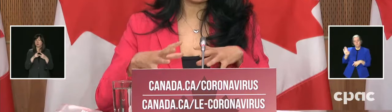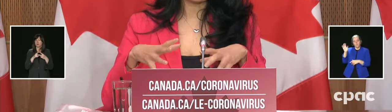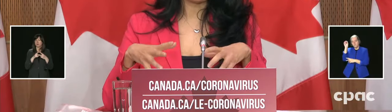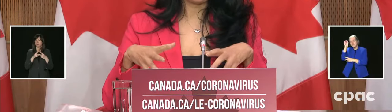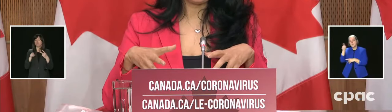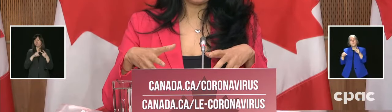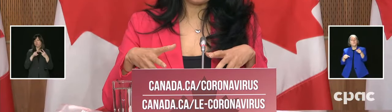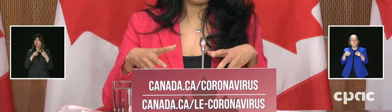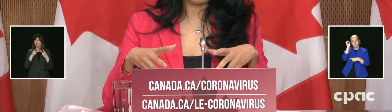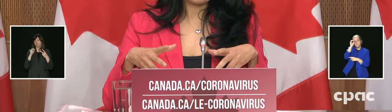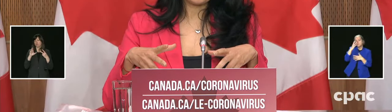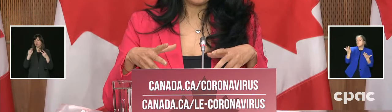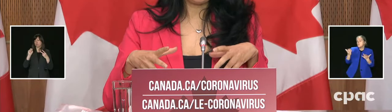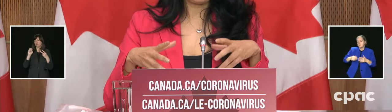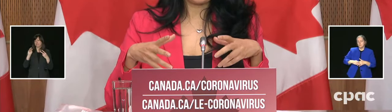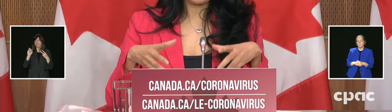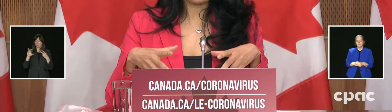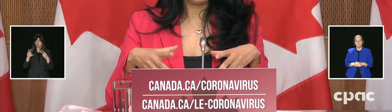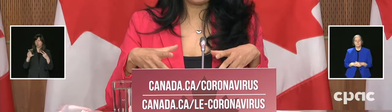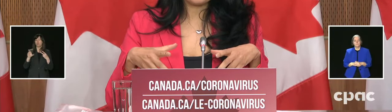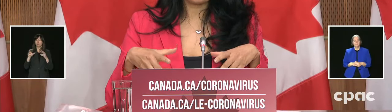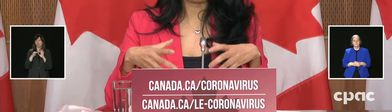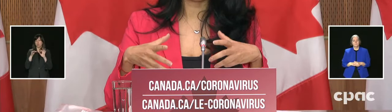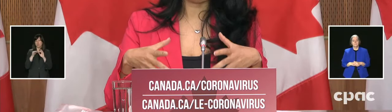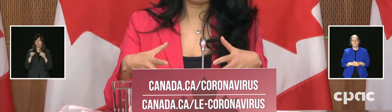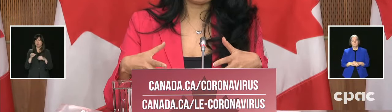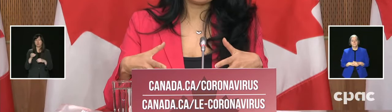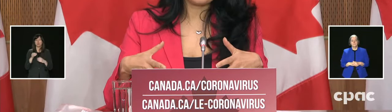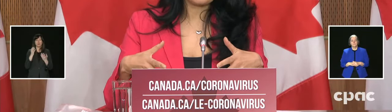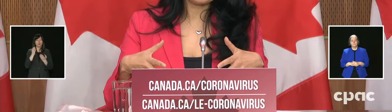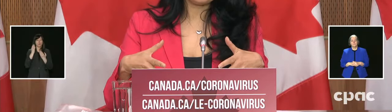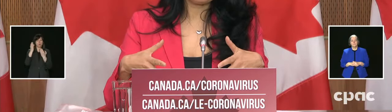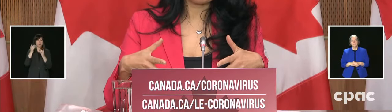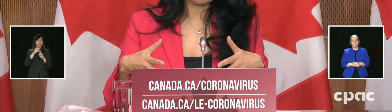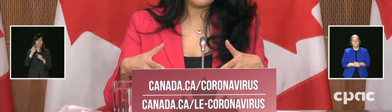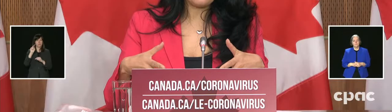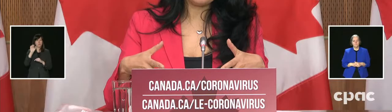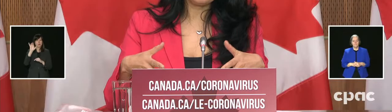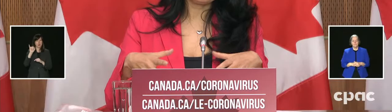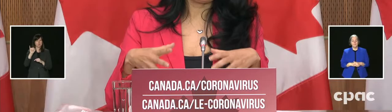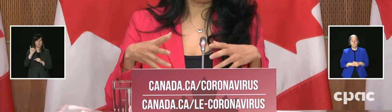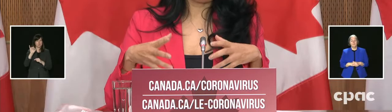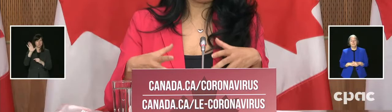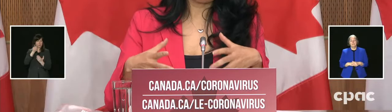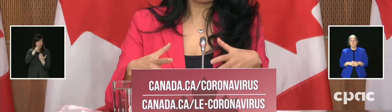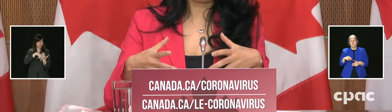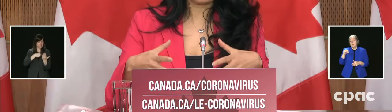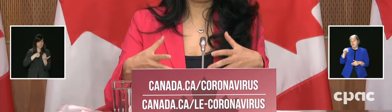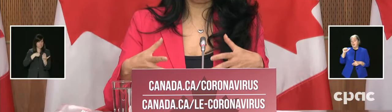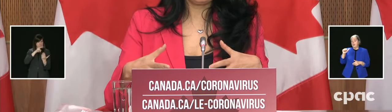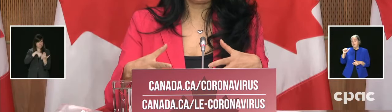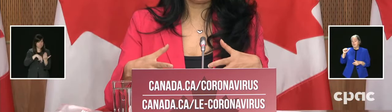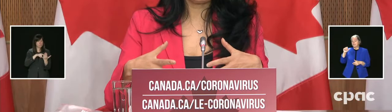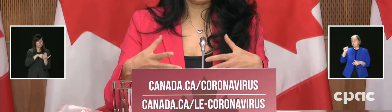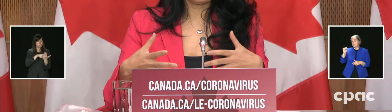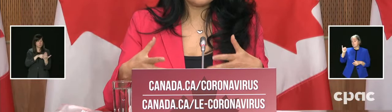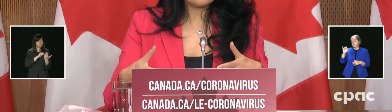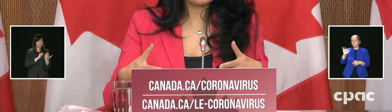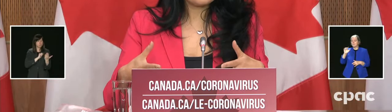mean, I think, when I look at the recommendations that NACI made, it really was grounded